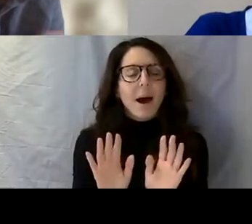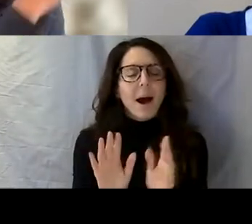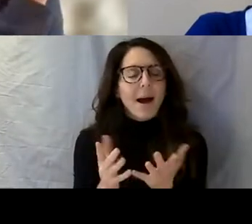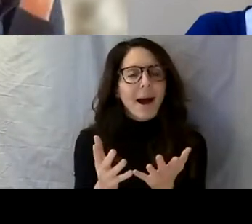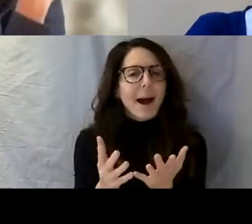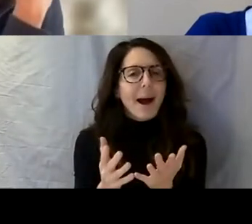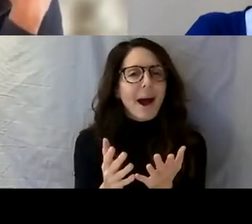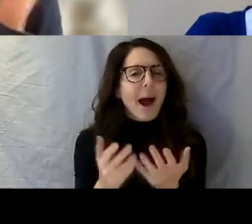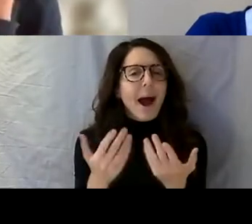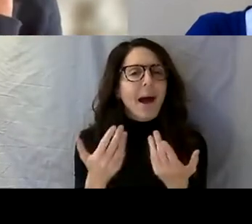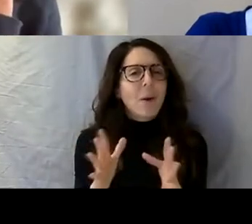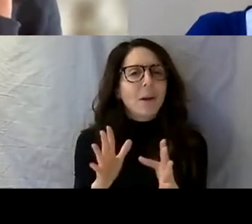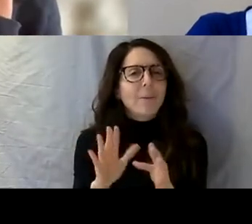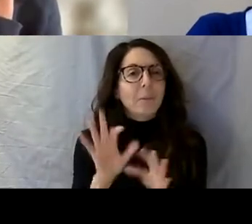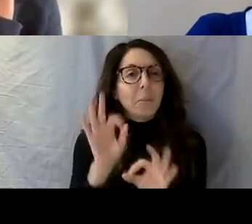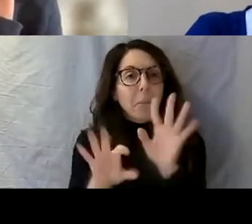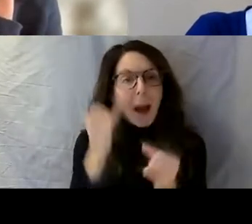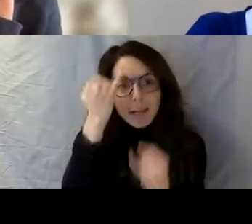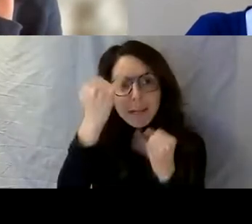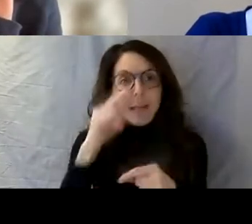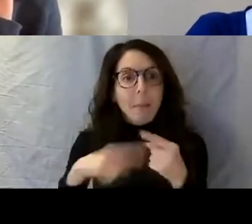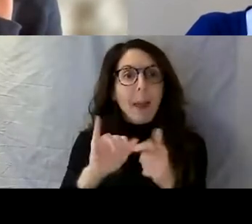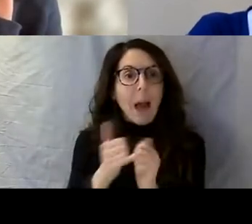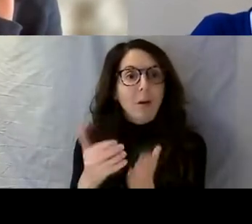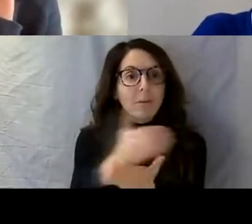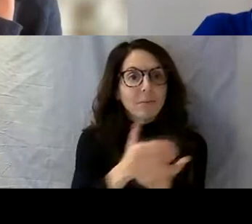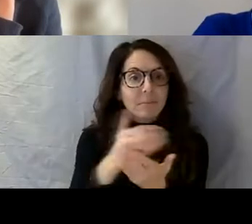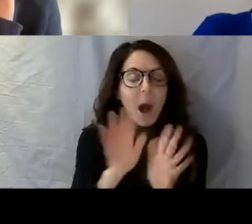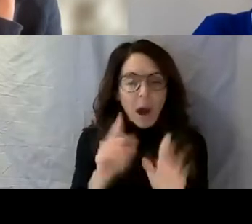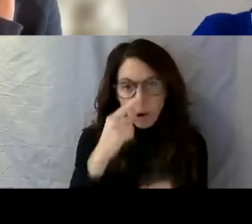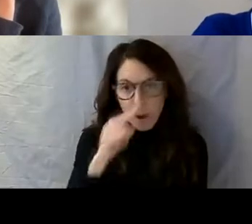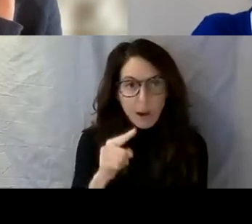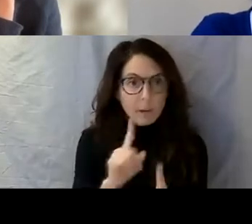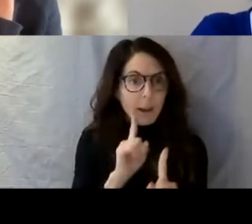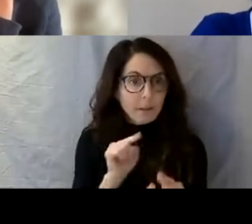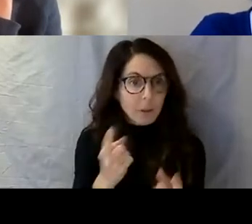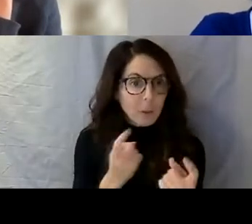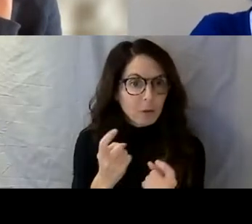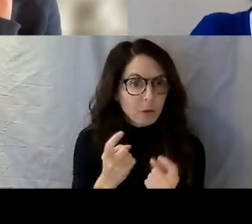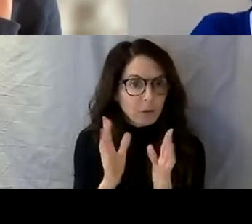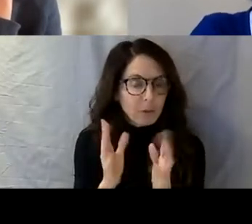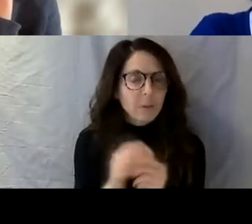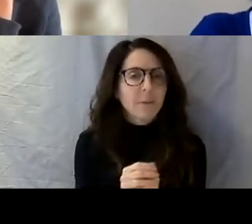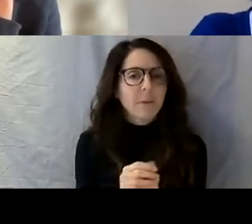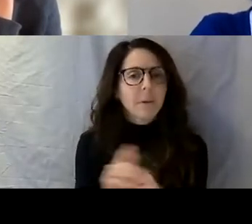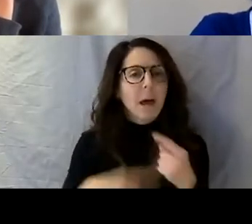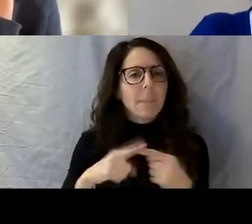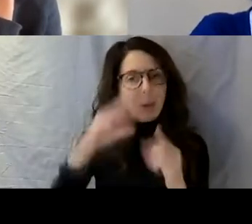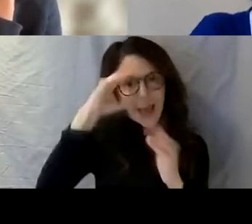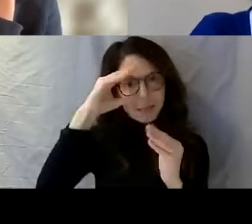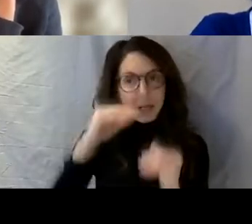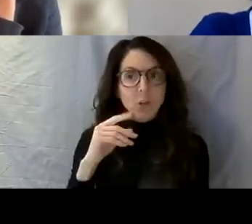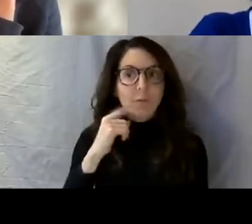give you tips on fundraising, although I'm happy to answer questions, and maybe we can get into some of that in the conversation about the expectations of